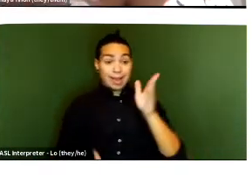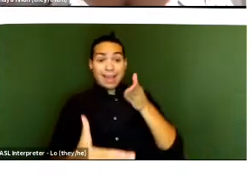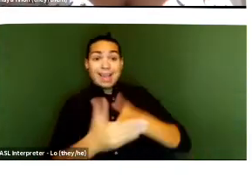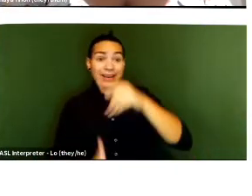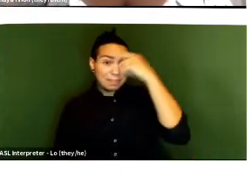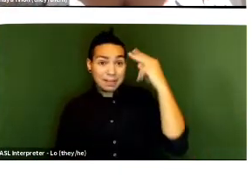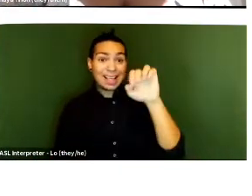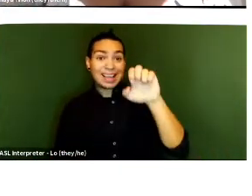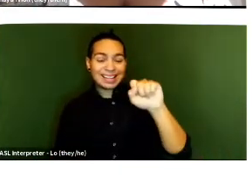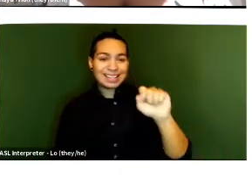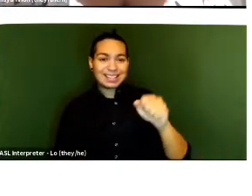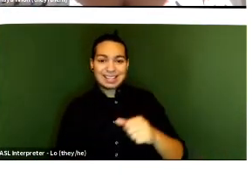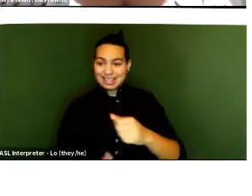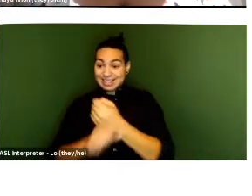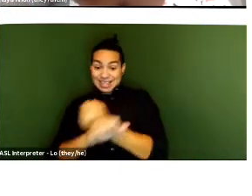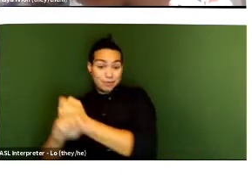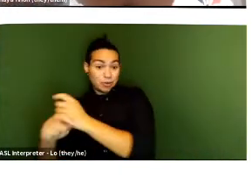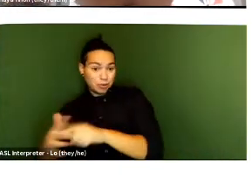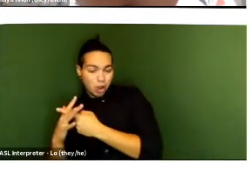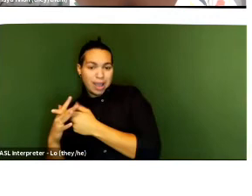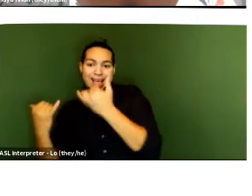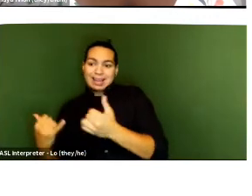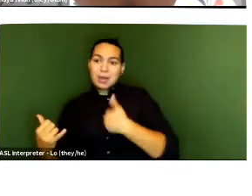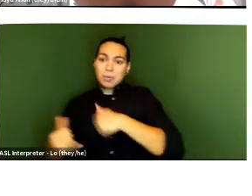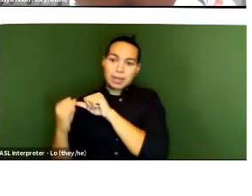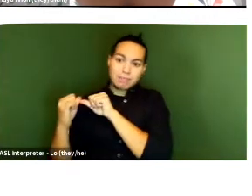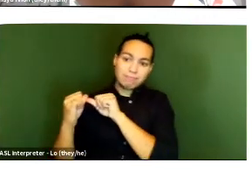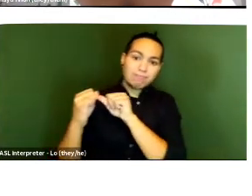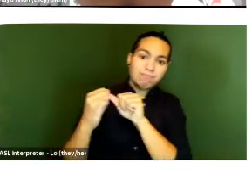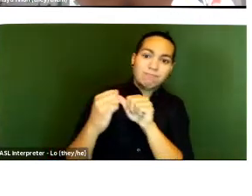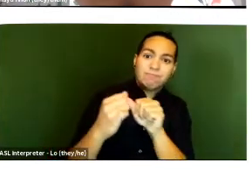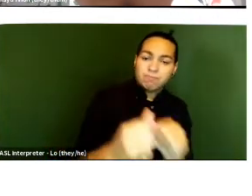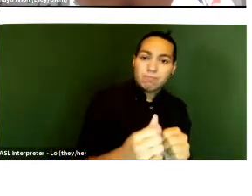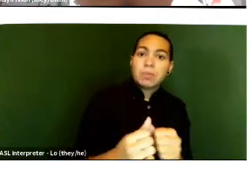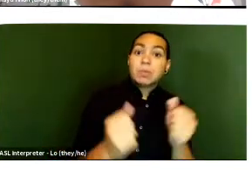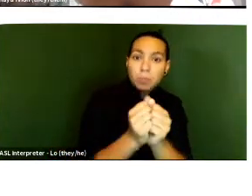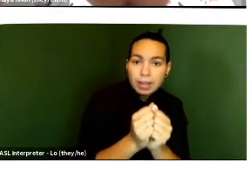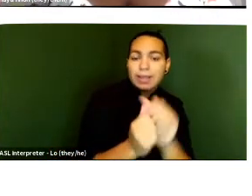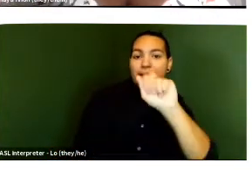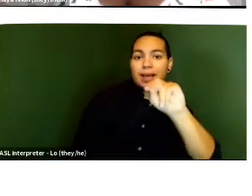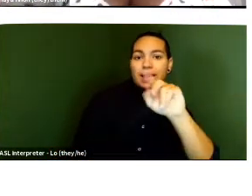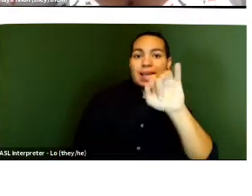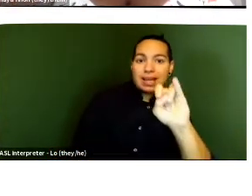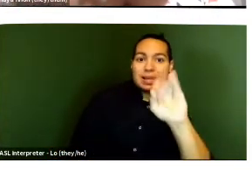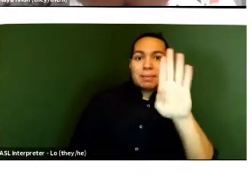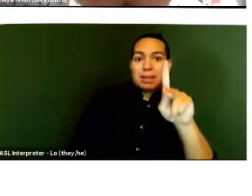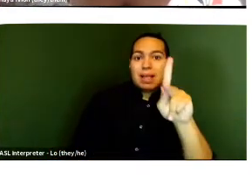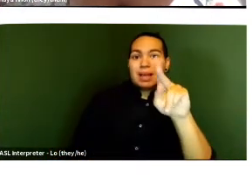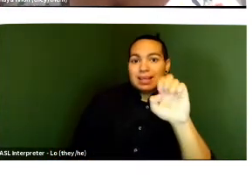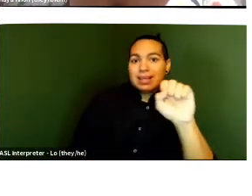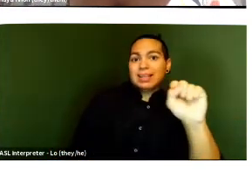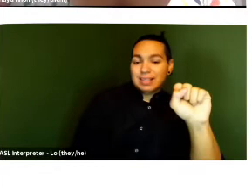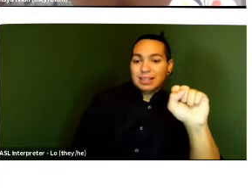So anti-Blackness is a living legacy of enslavement. Could you press enter once, please? Thank you. It's an ongoing